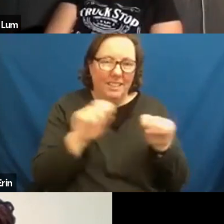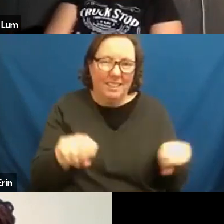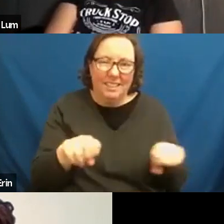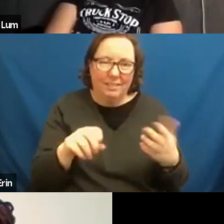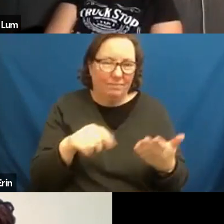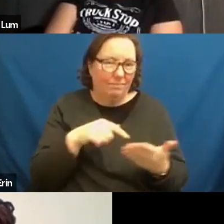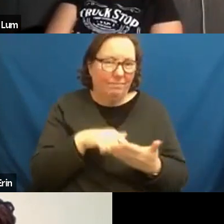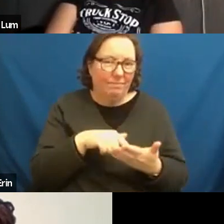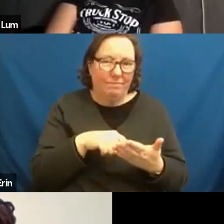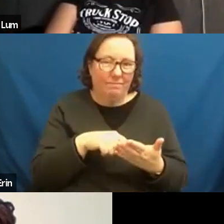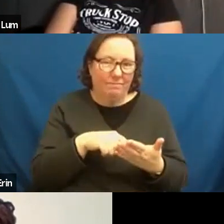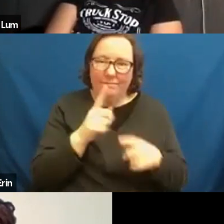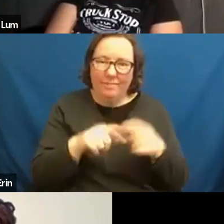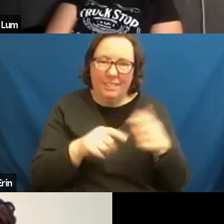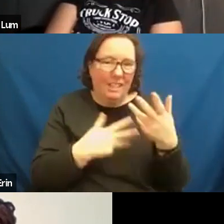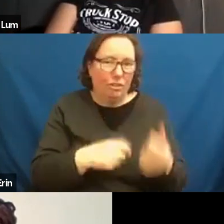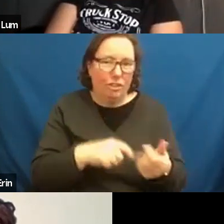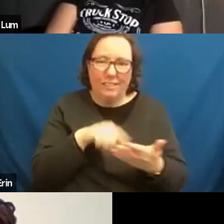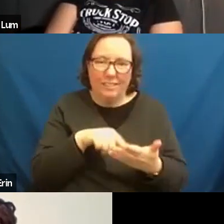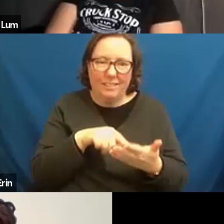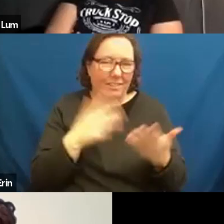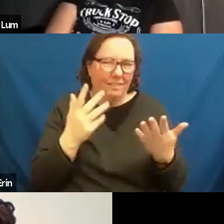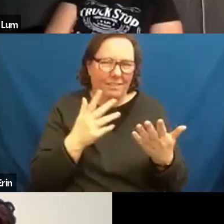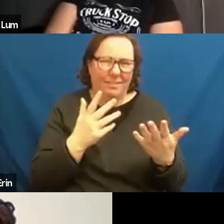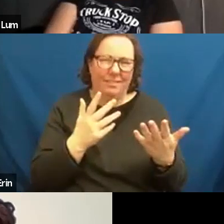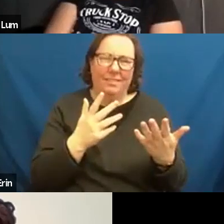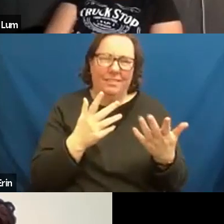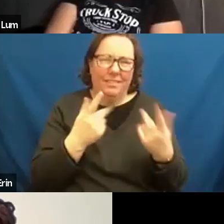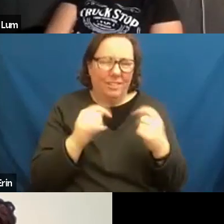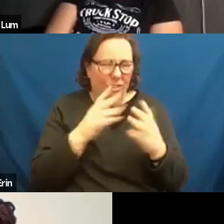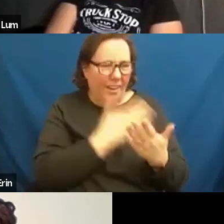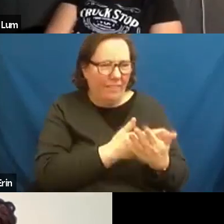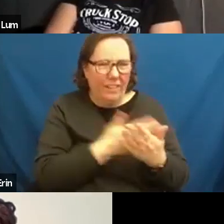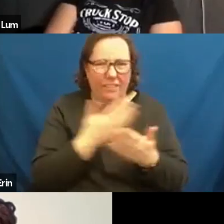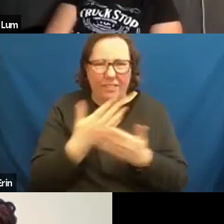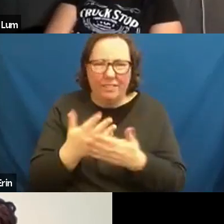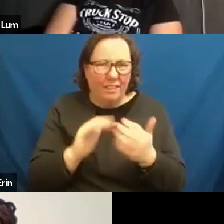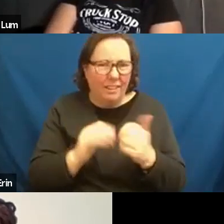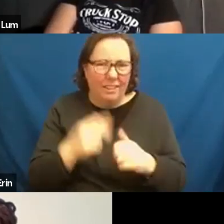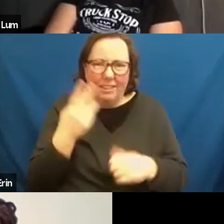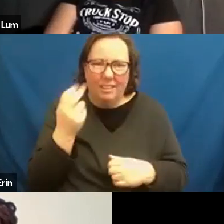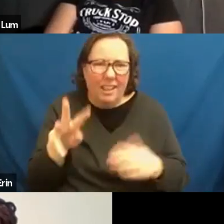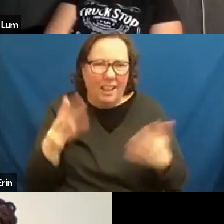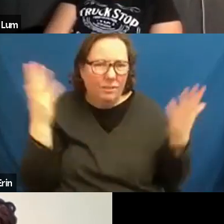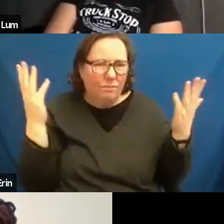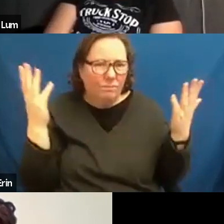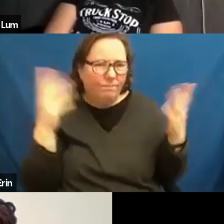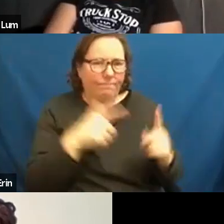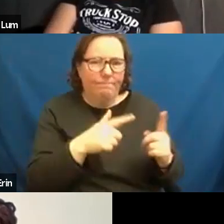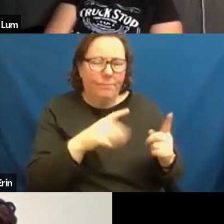and there would be challenges involved in verifying information.